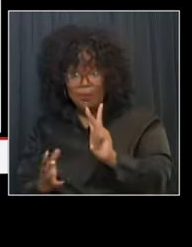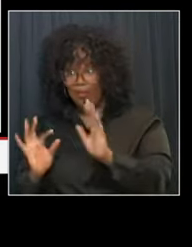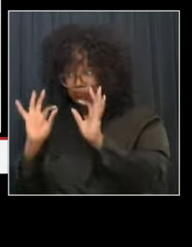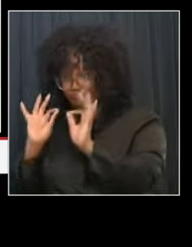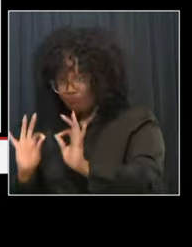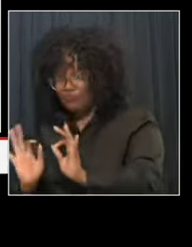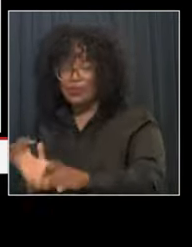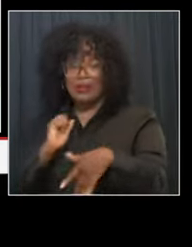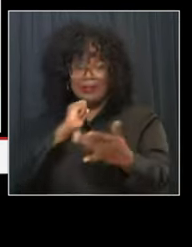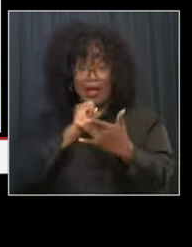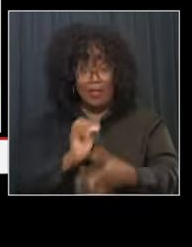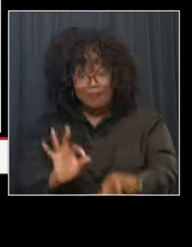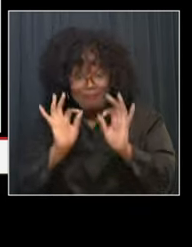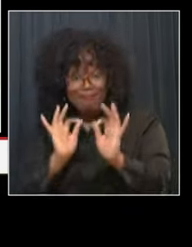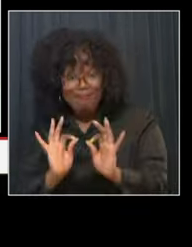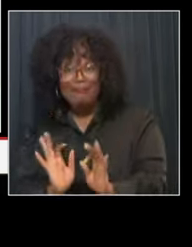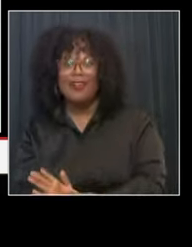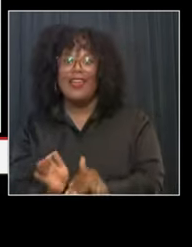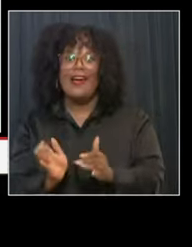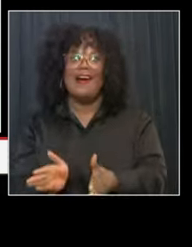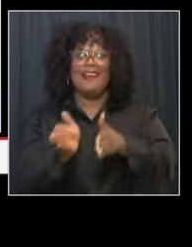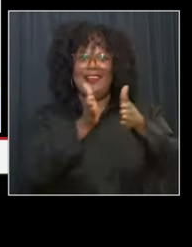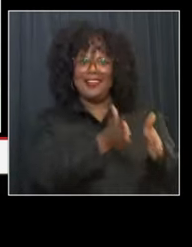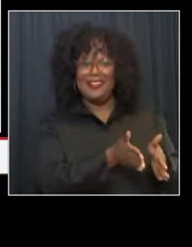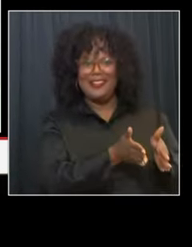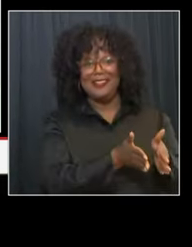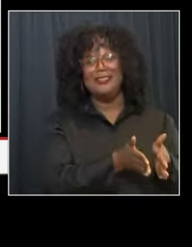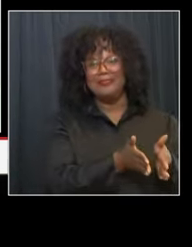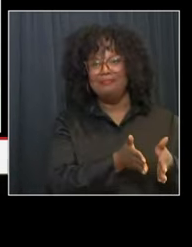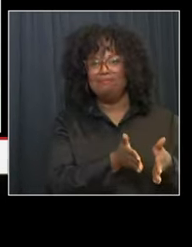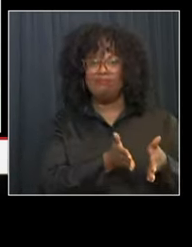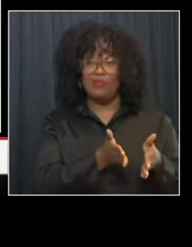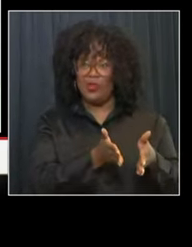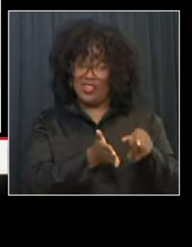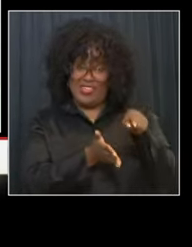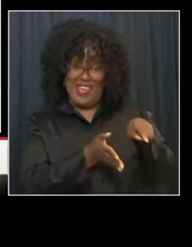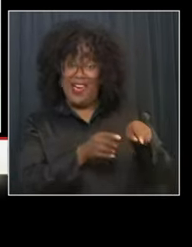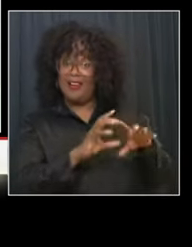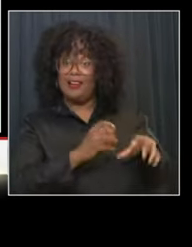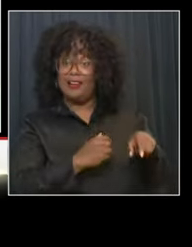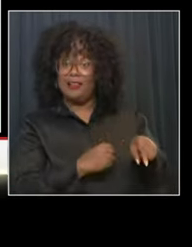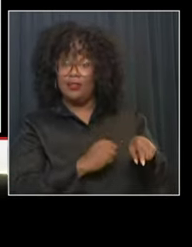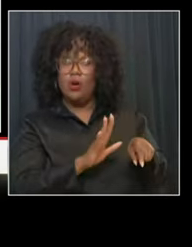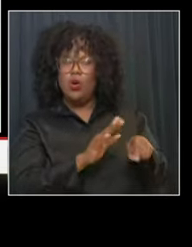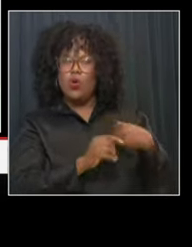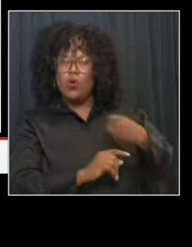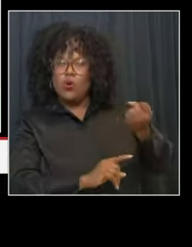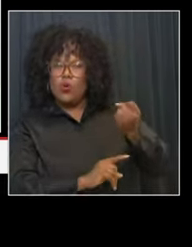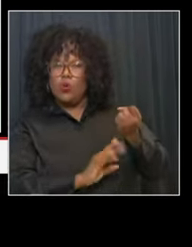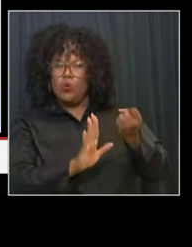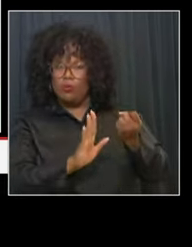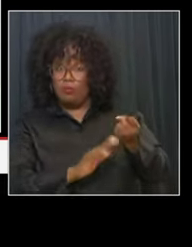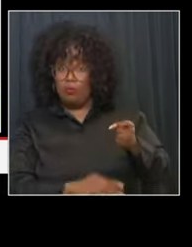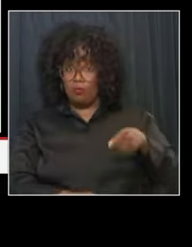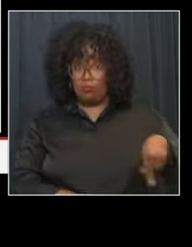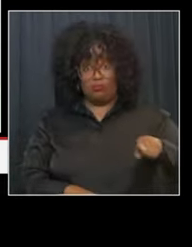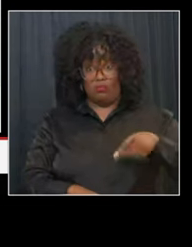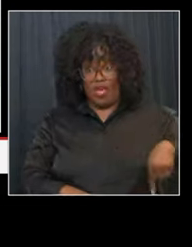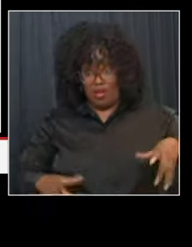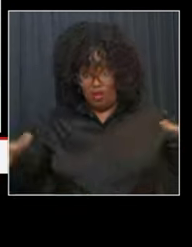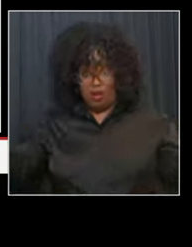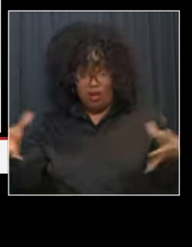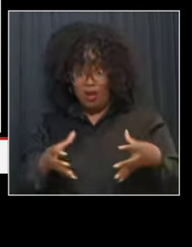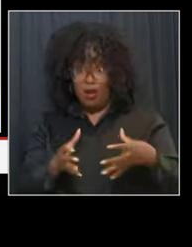this is true, that public safety is, it takes all of us to make our city safe. And so we invest heavily in grants